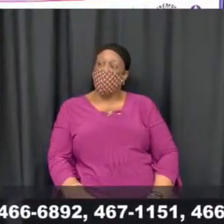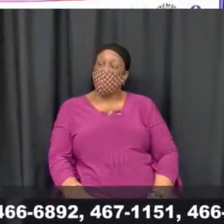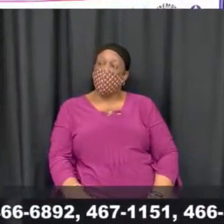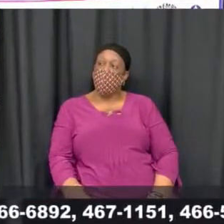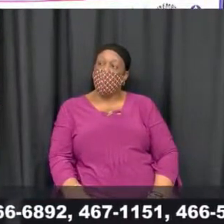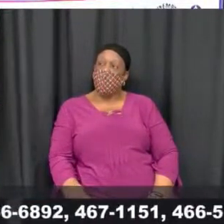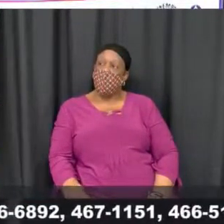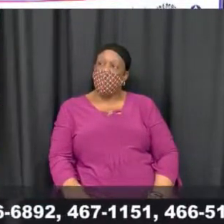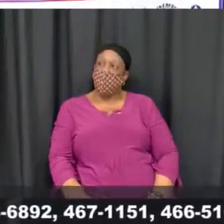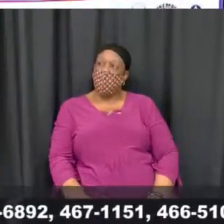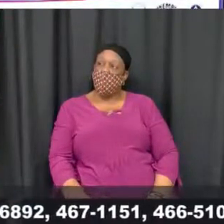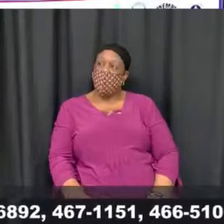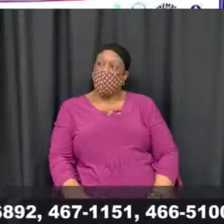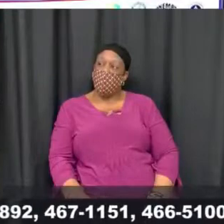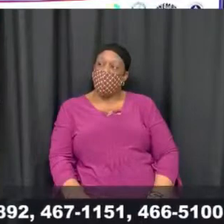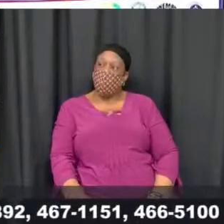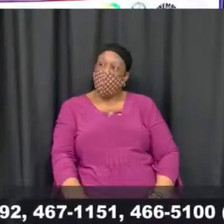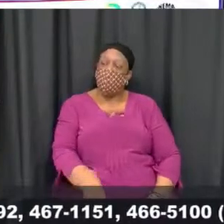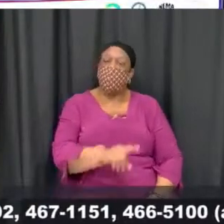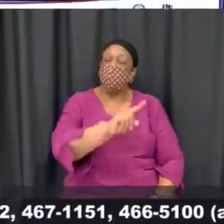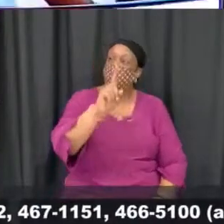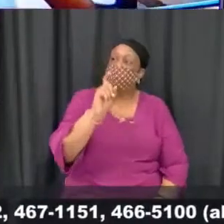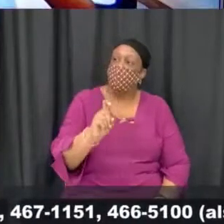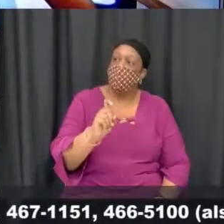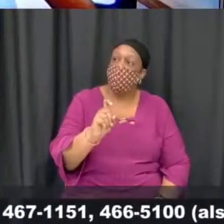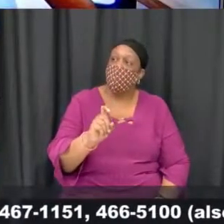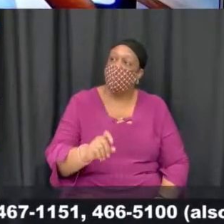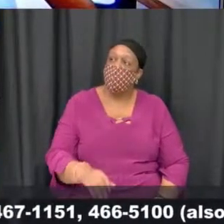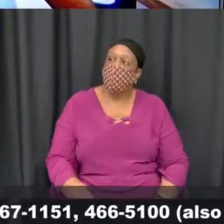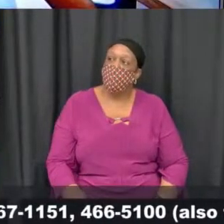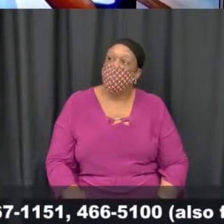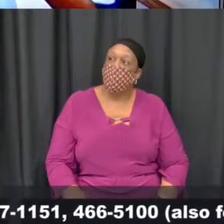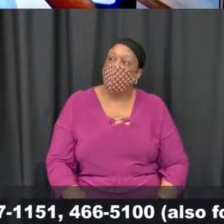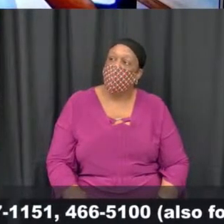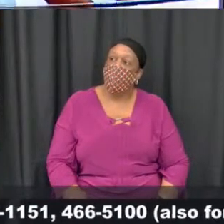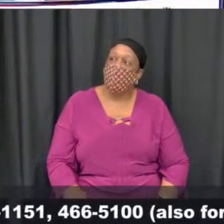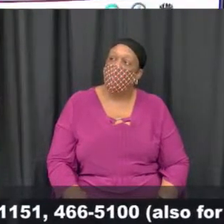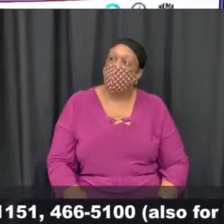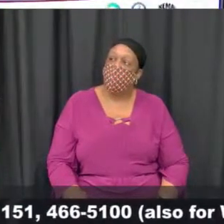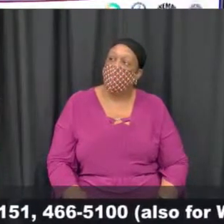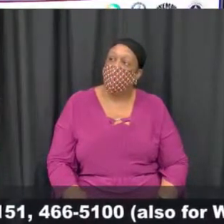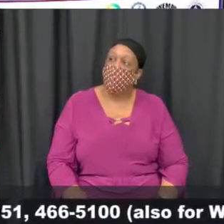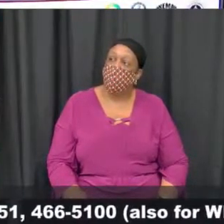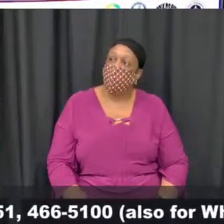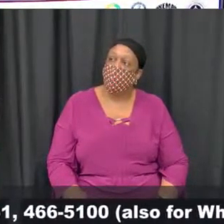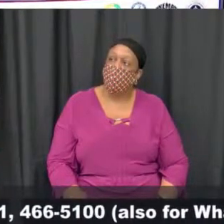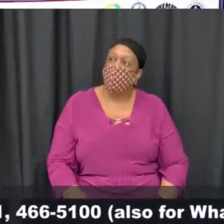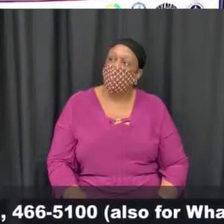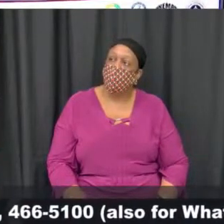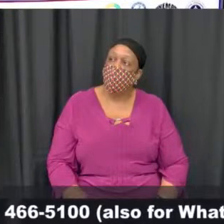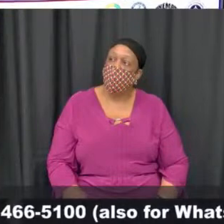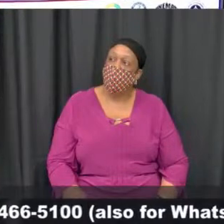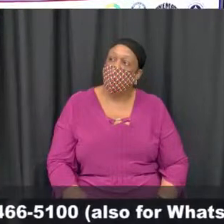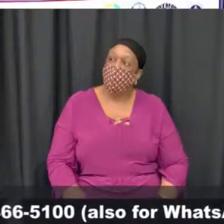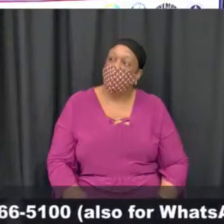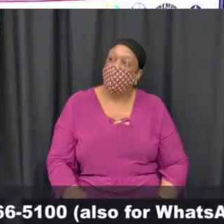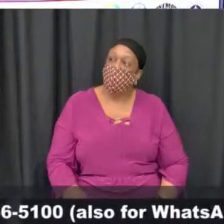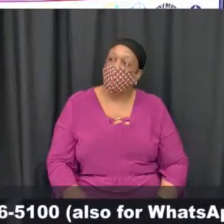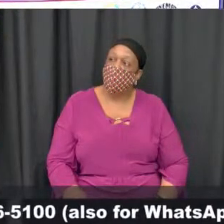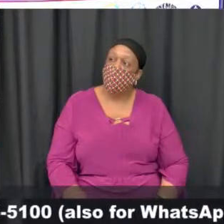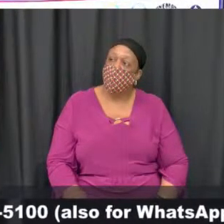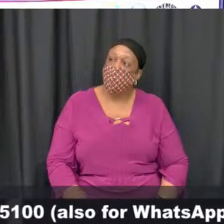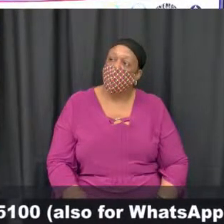Next question. Is the completion of the SKN Travel app with its pre-arrival